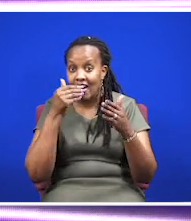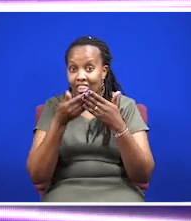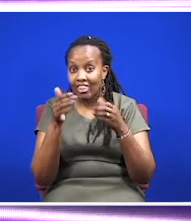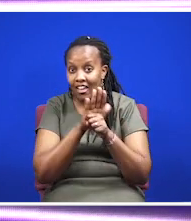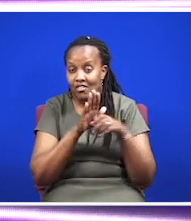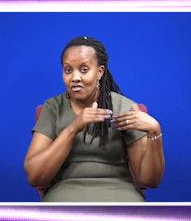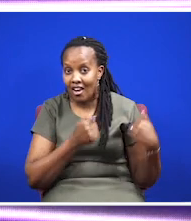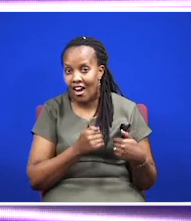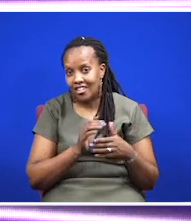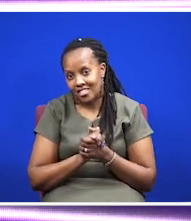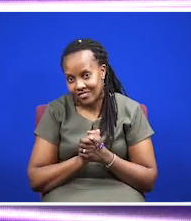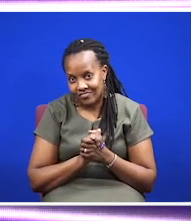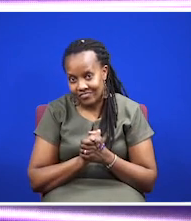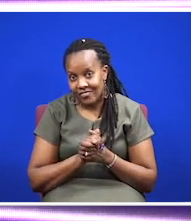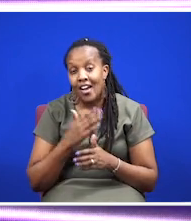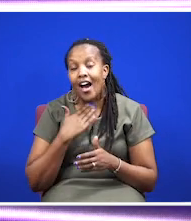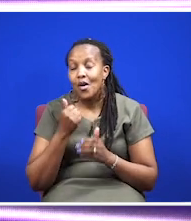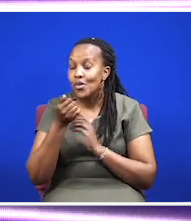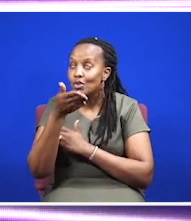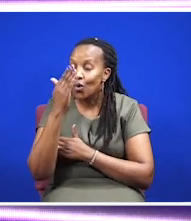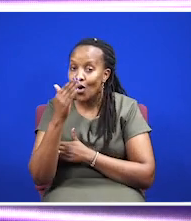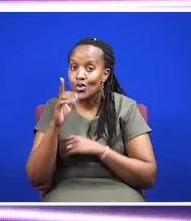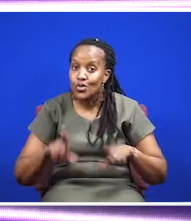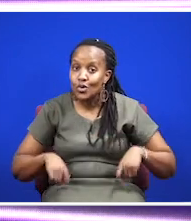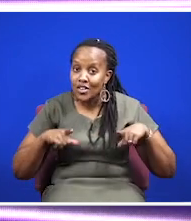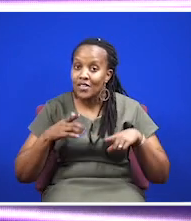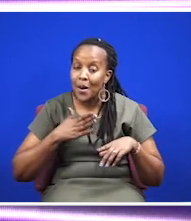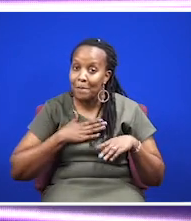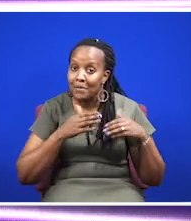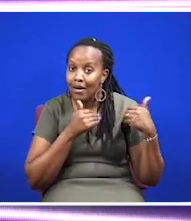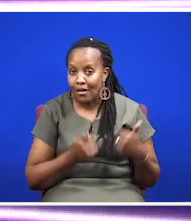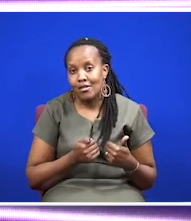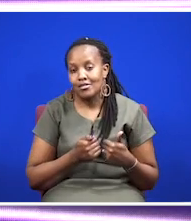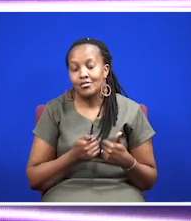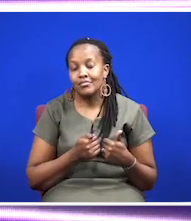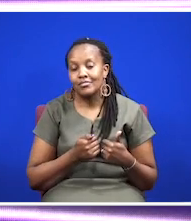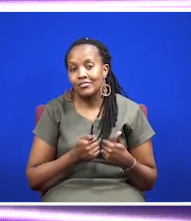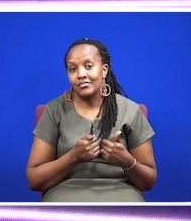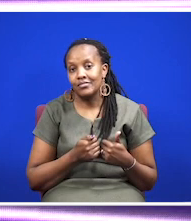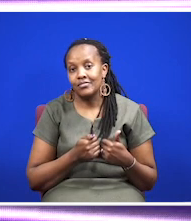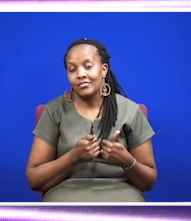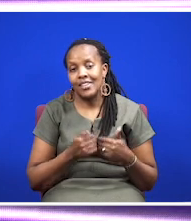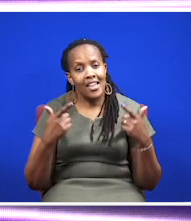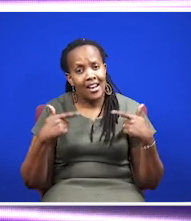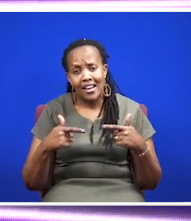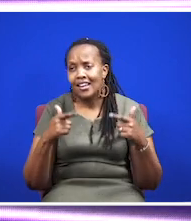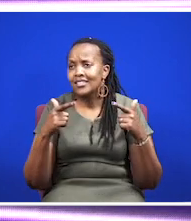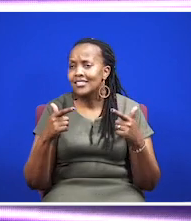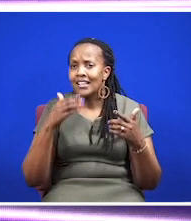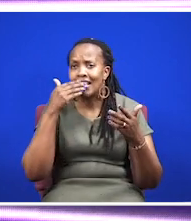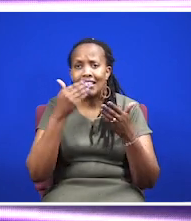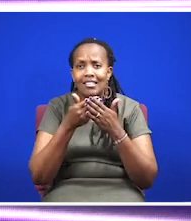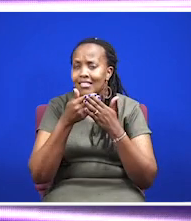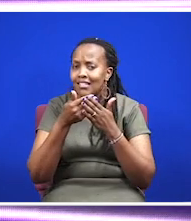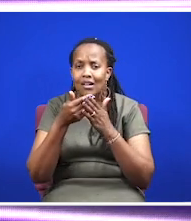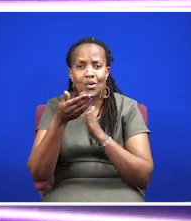heart because I am grateful. And I want to encourage you to join me in thanksgiving. So let us thank God by